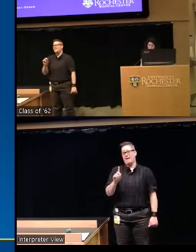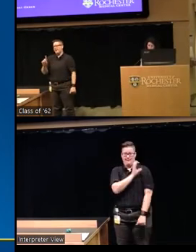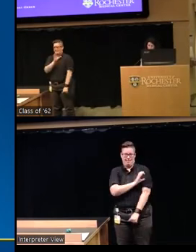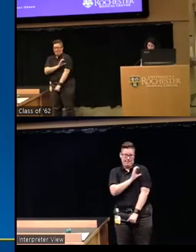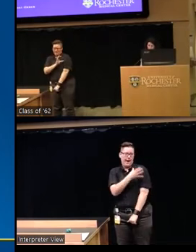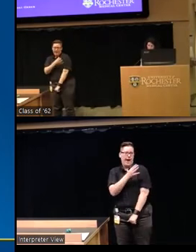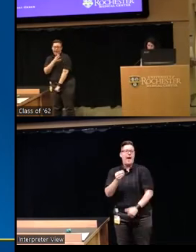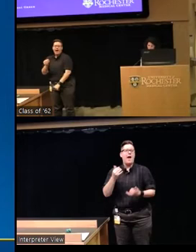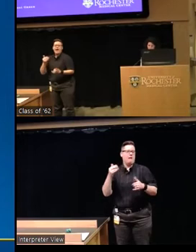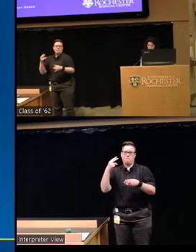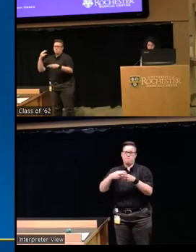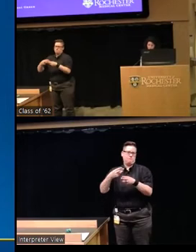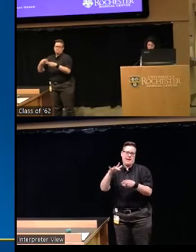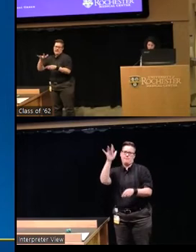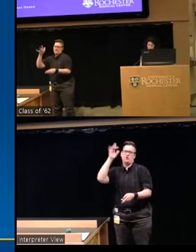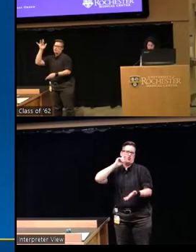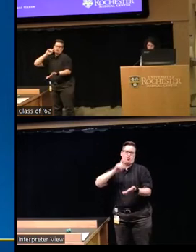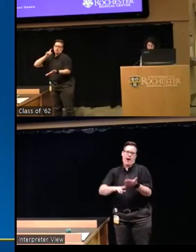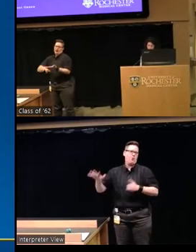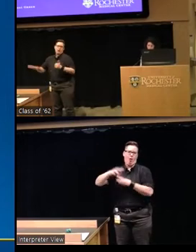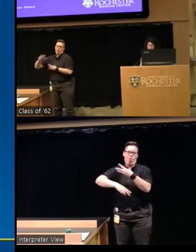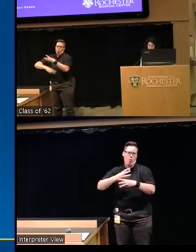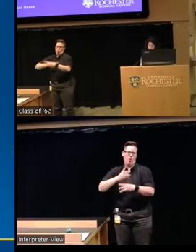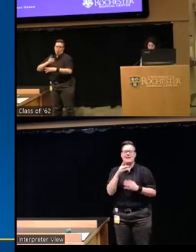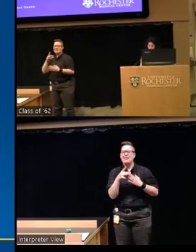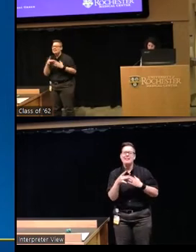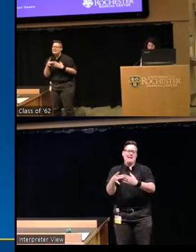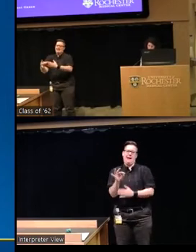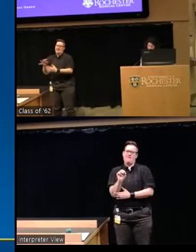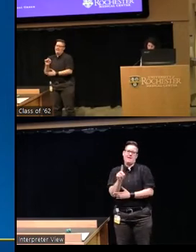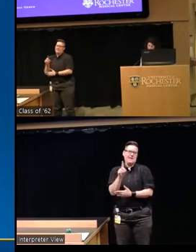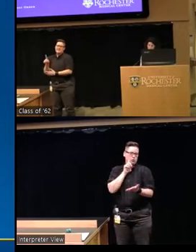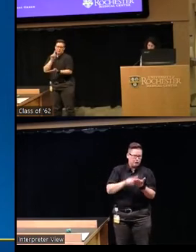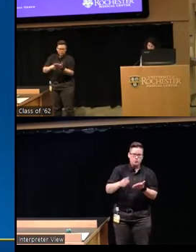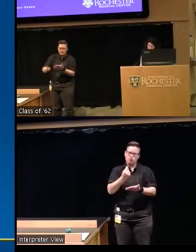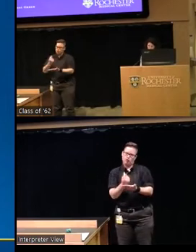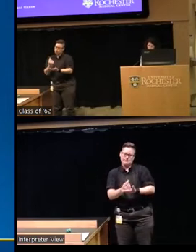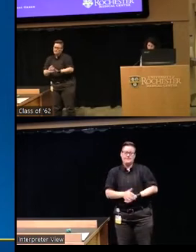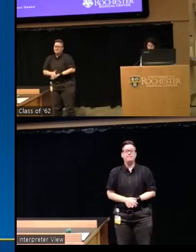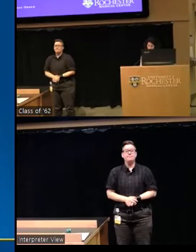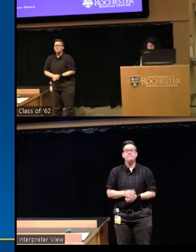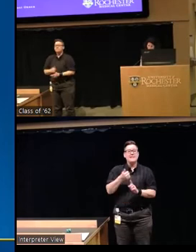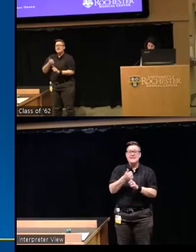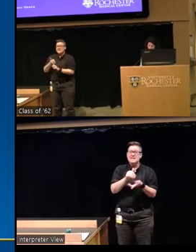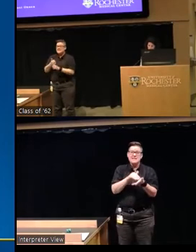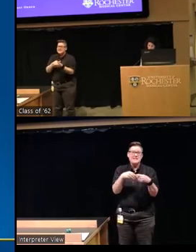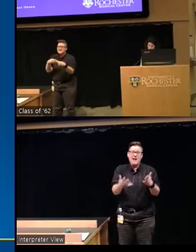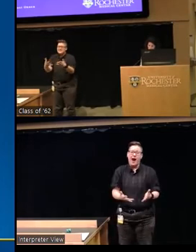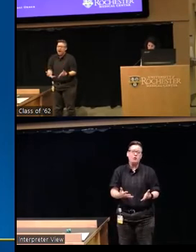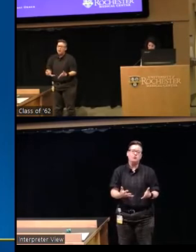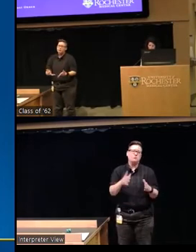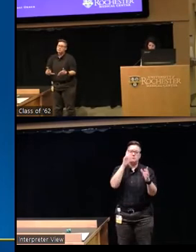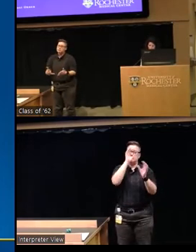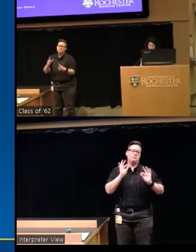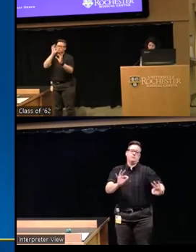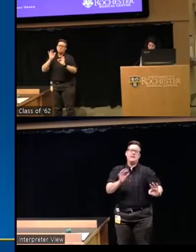clinic and is recognized nationally and internationally as a pioneer in FND research and treatment. As a clinician, he has been visionary. Obviously, establishing